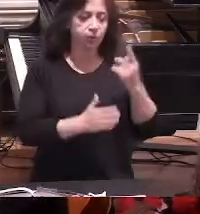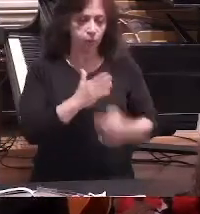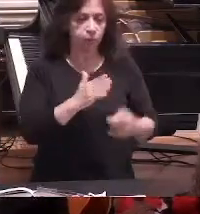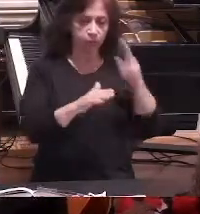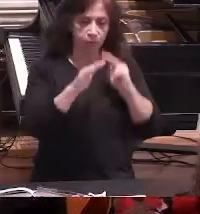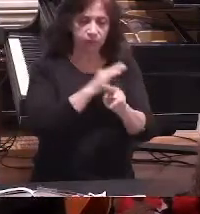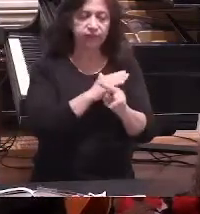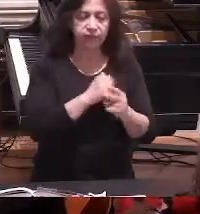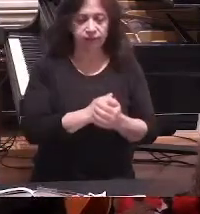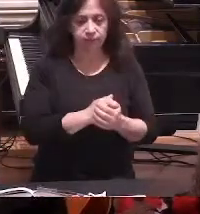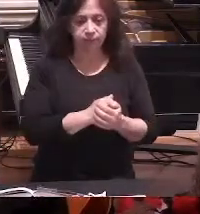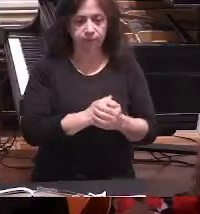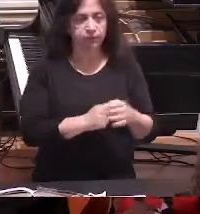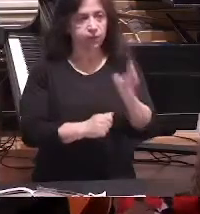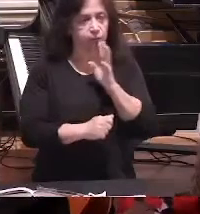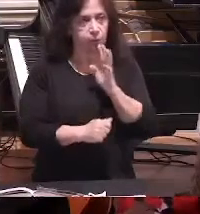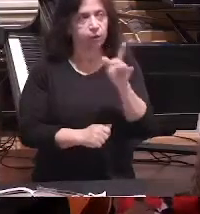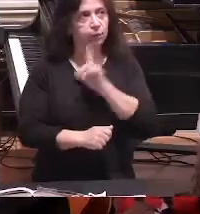her by the Lord."